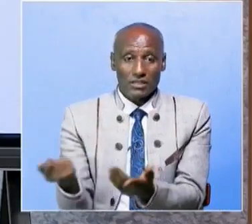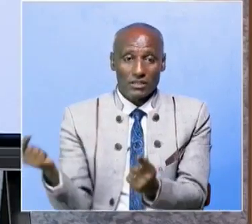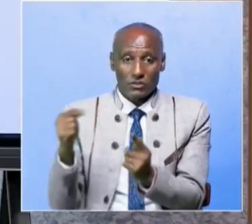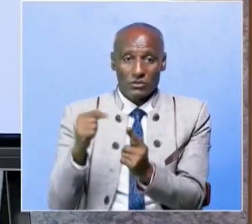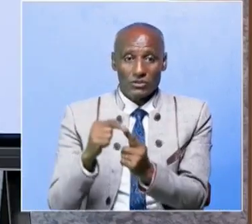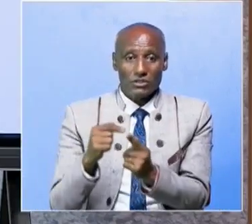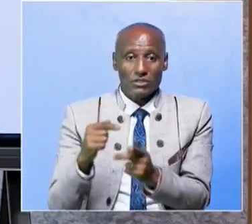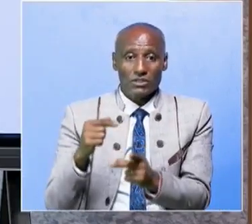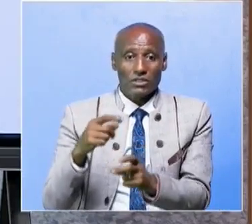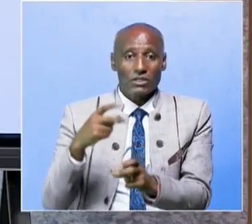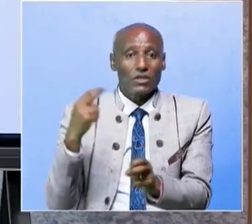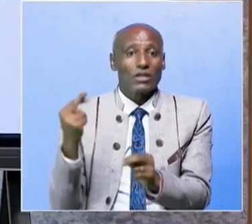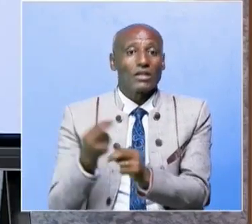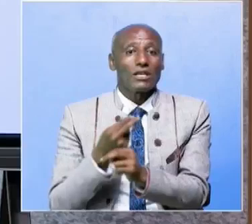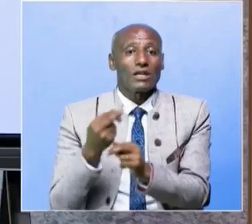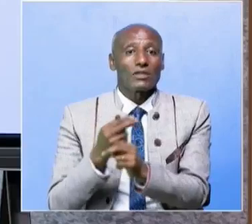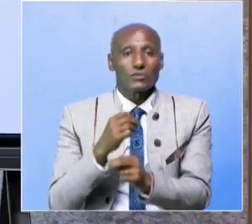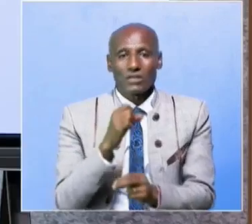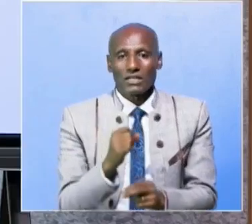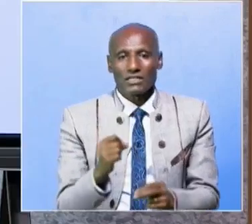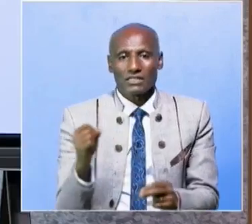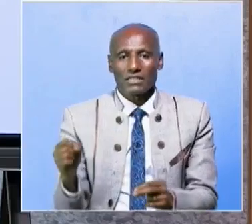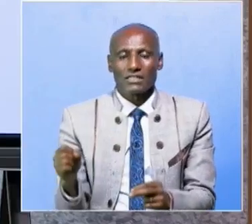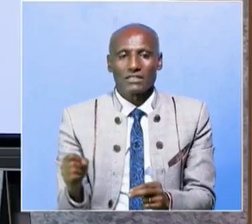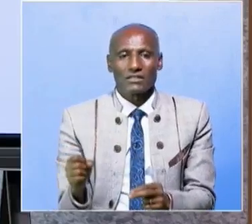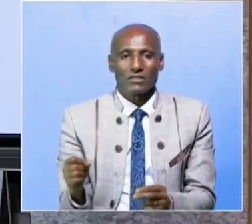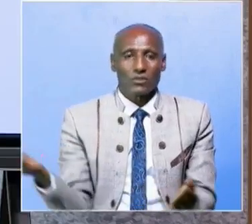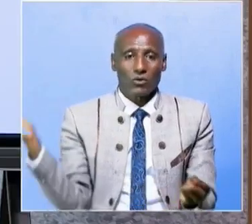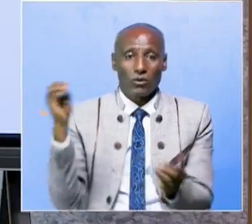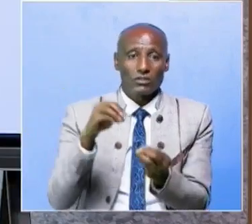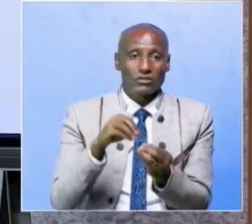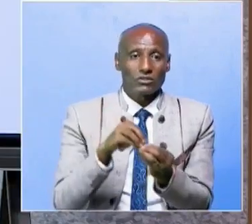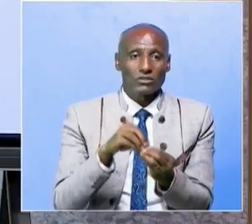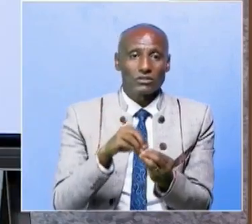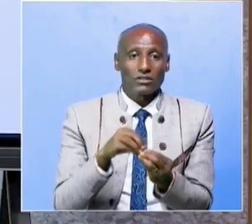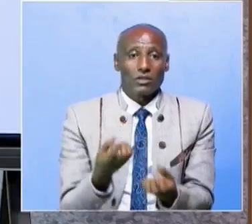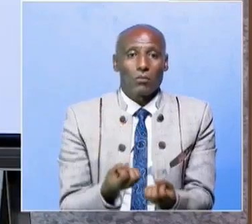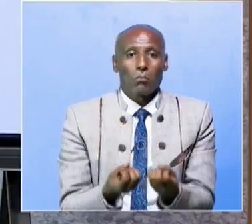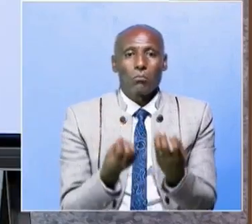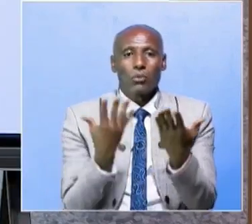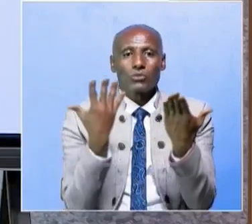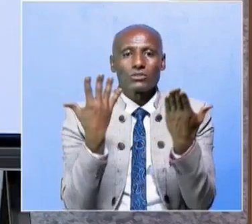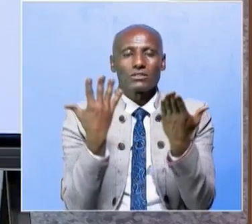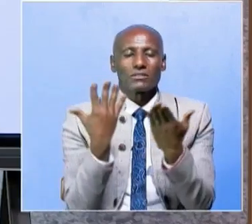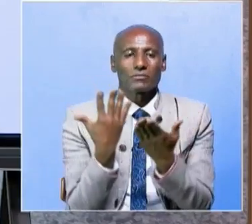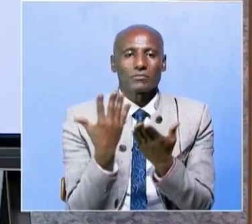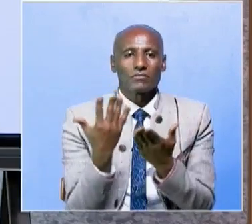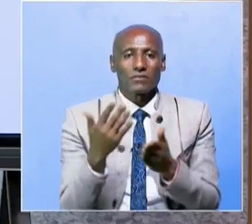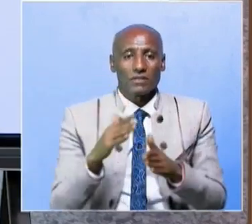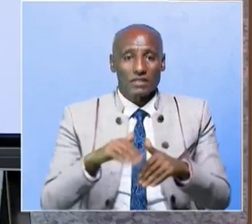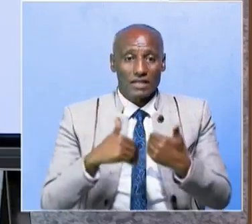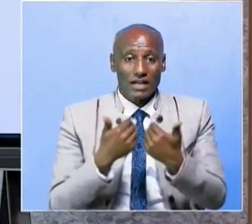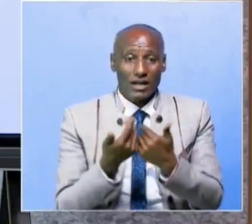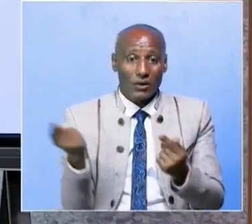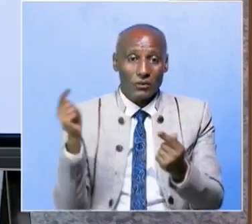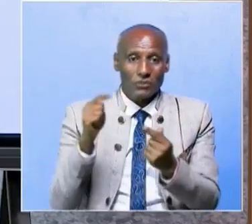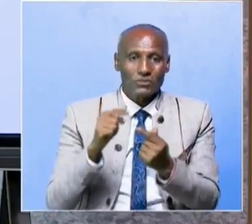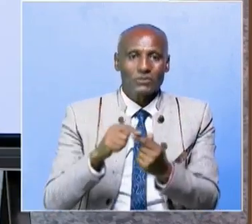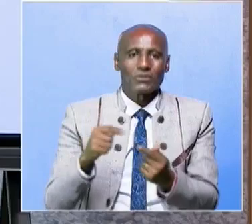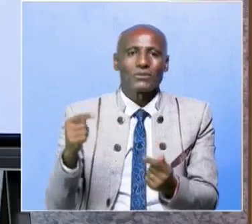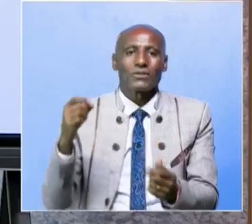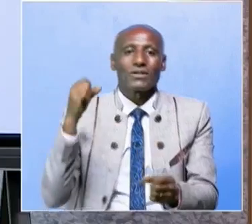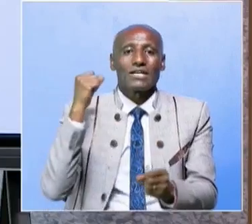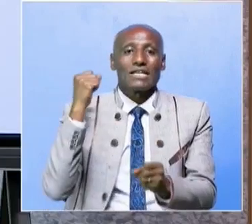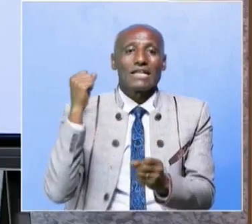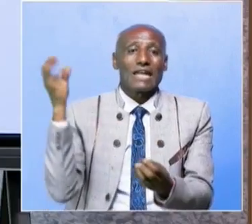original or natural state. And also boost, how to increase the working